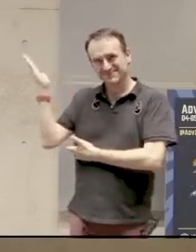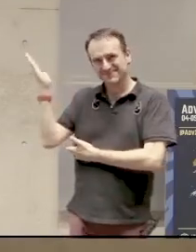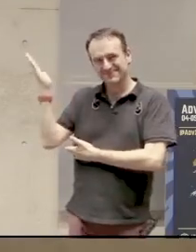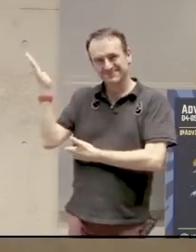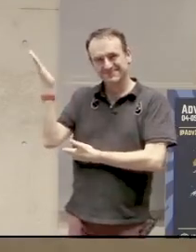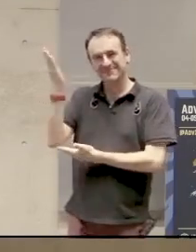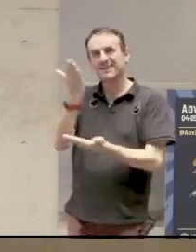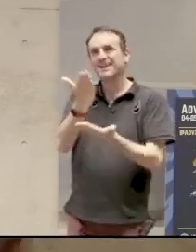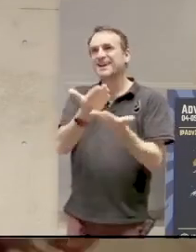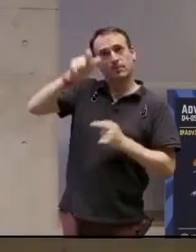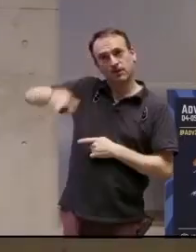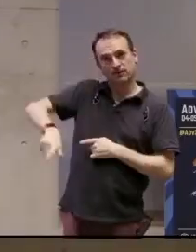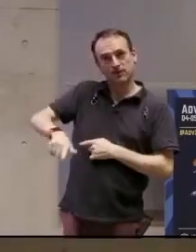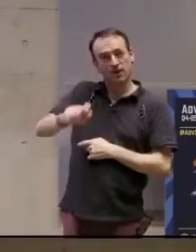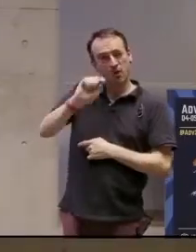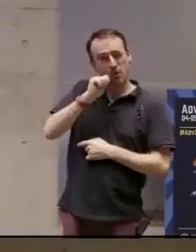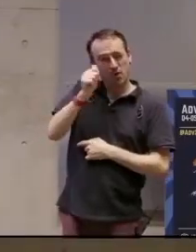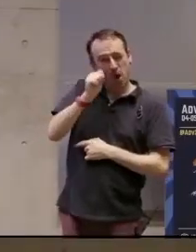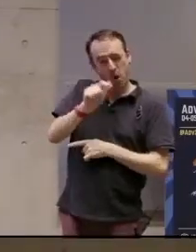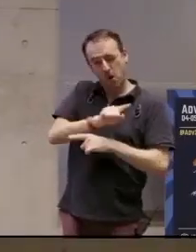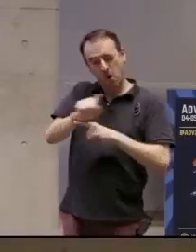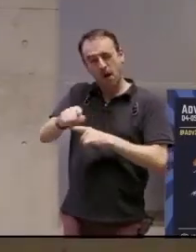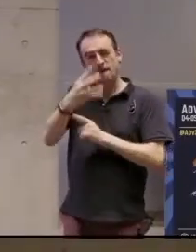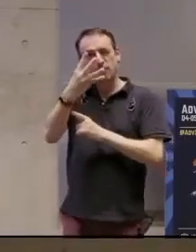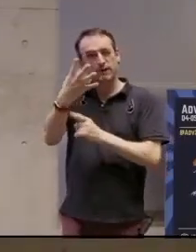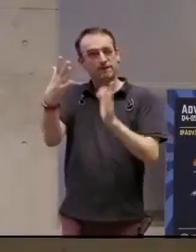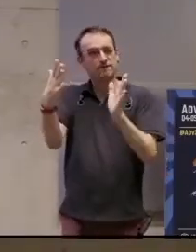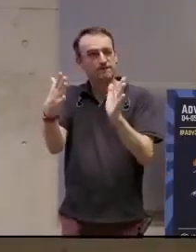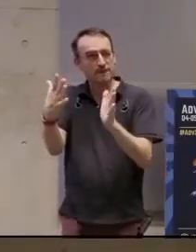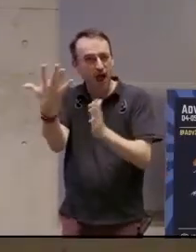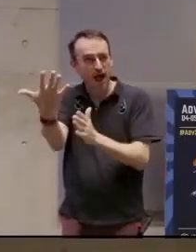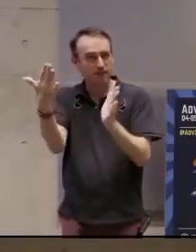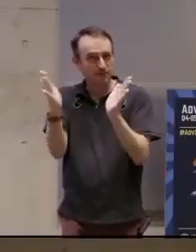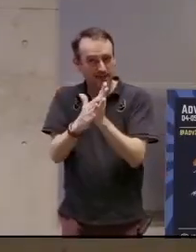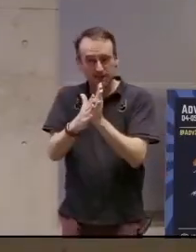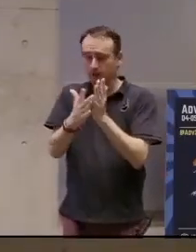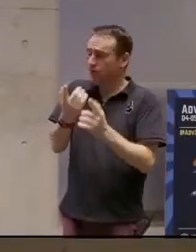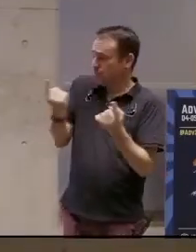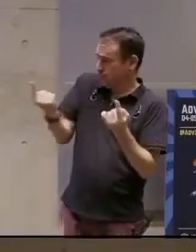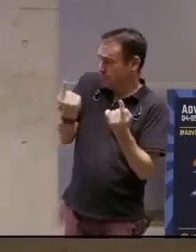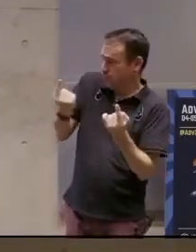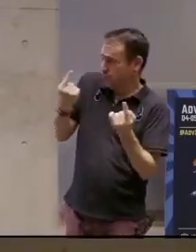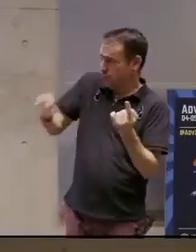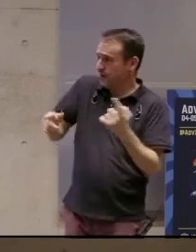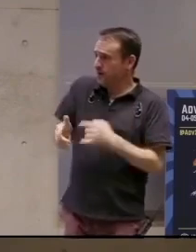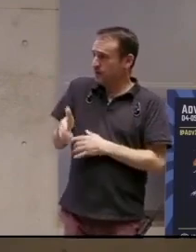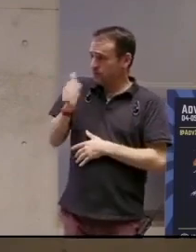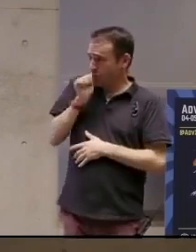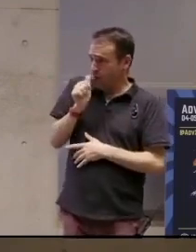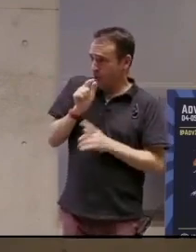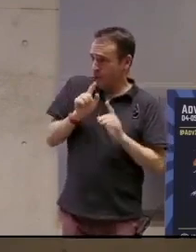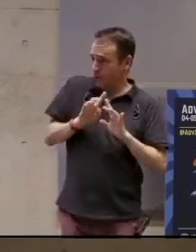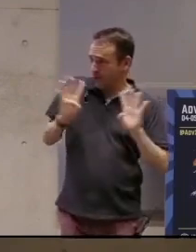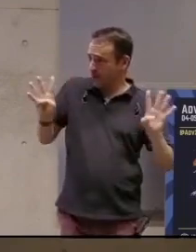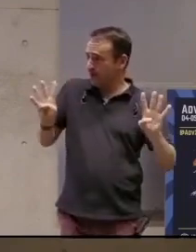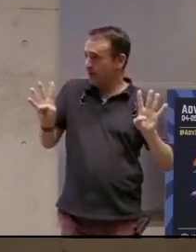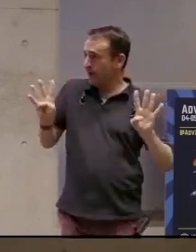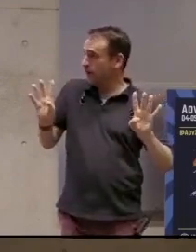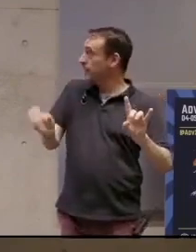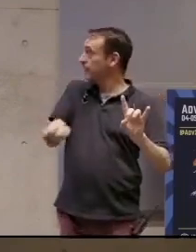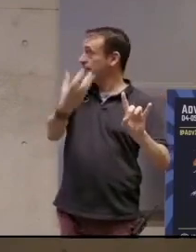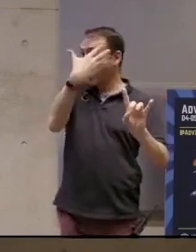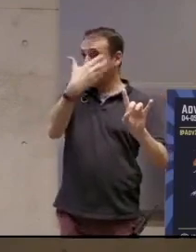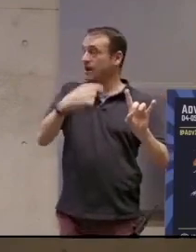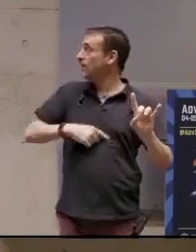will know in roughly 45 minutes. But who are they? You probably already know, but I've got them in the slides, and I'm going to